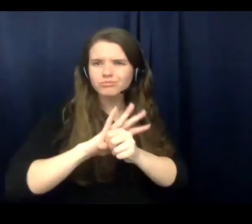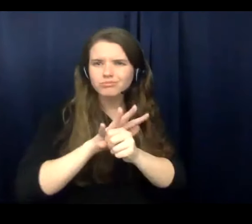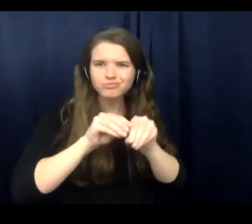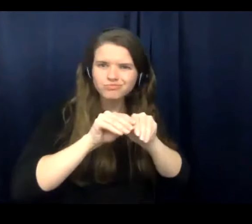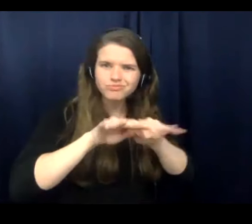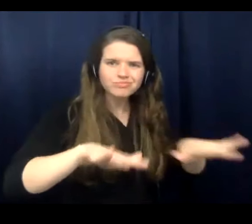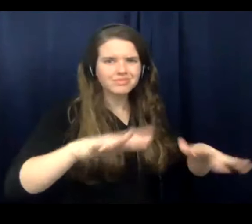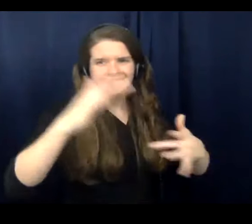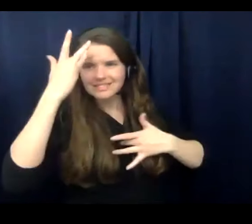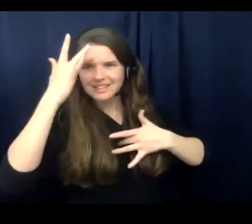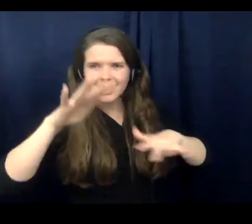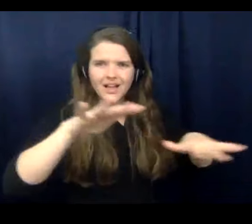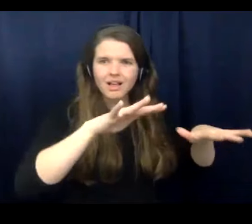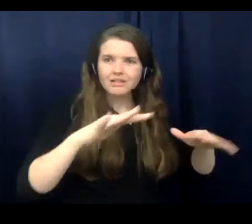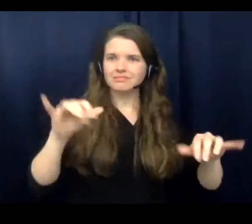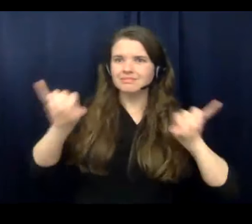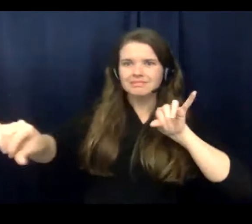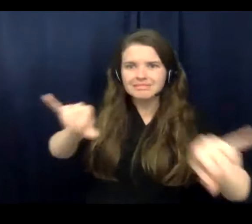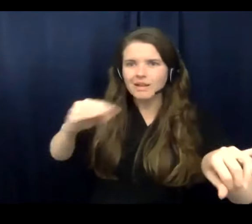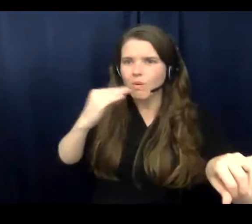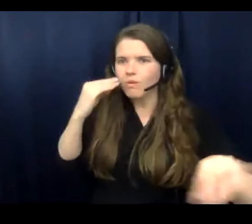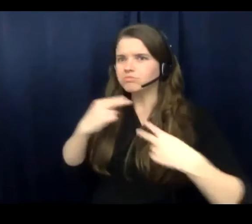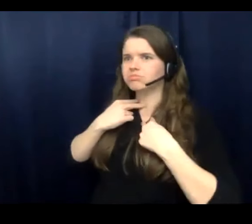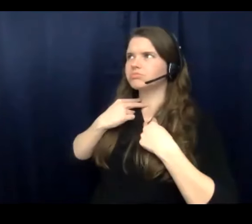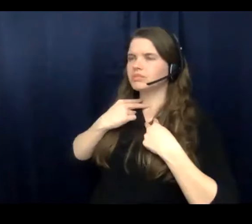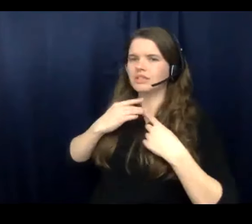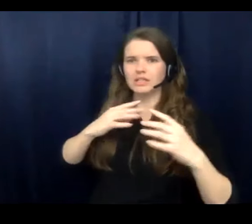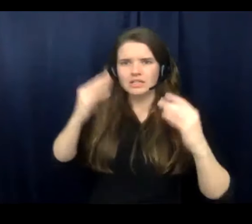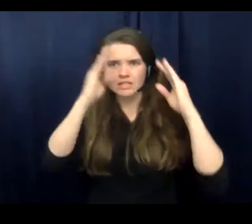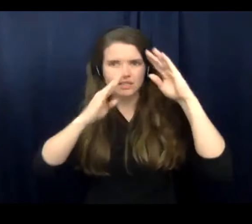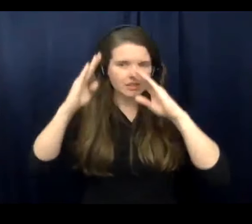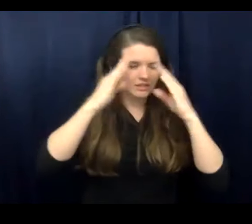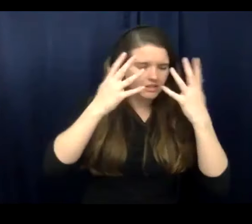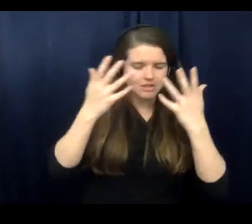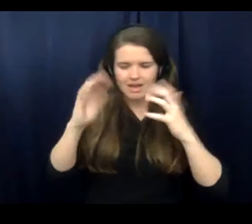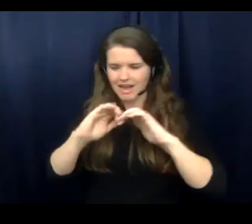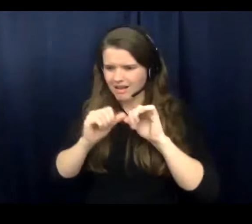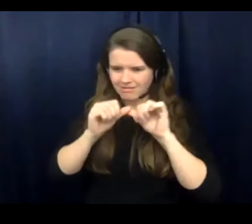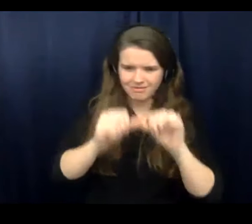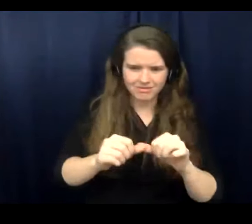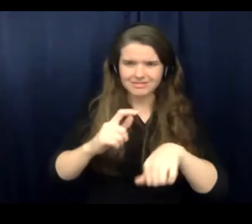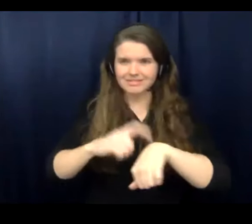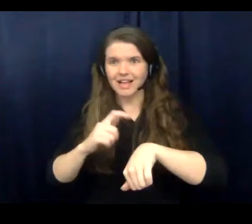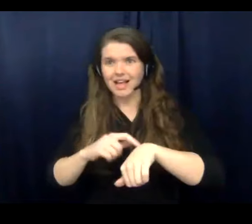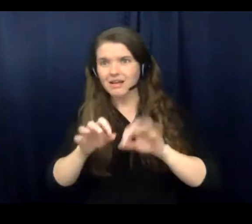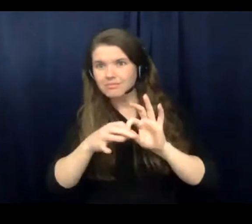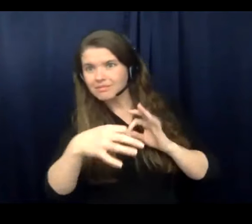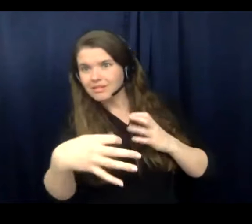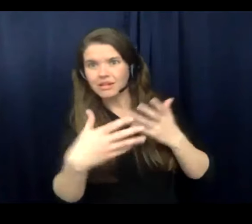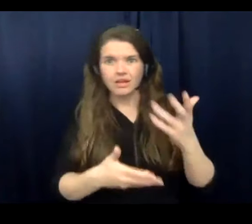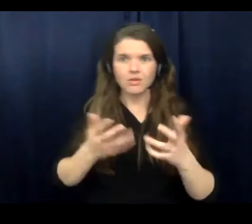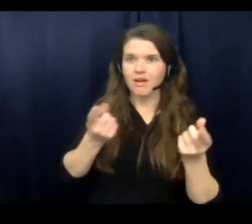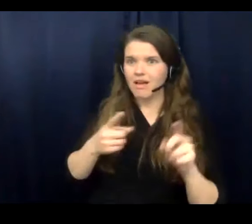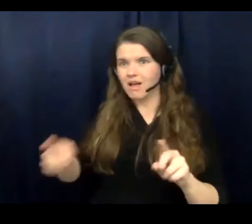and people being shut up in their homes and others, and concerns they all have about, oh my gosh, how long is this going to take place and what's going to happen?